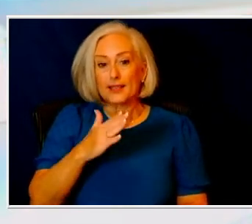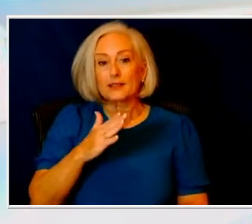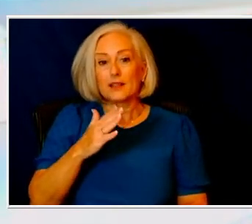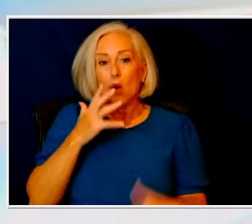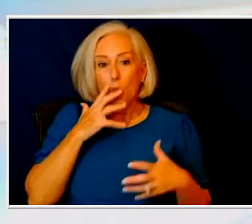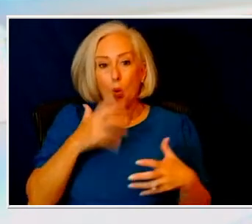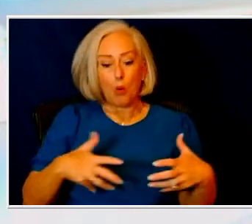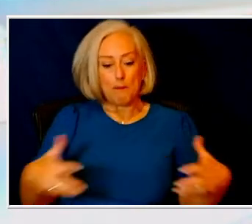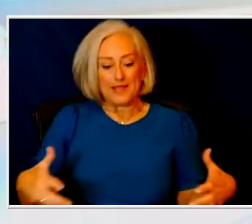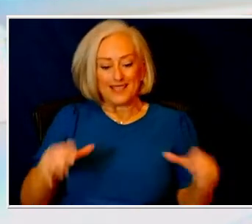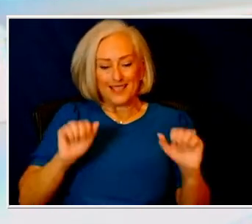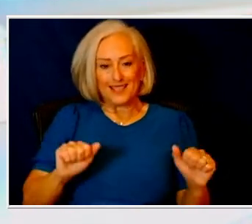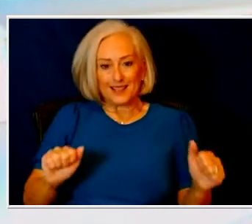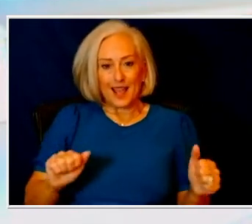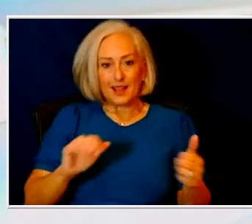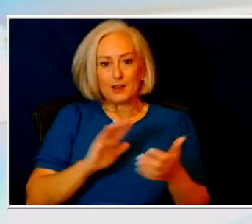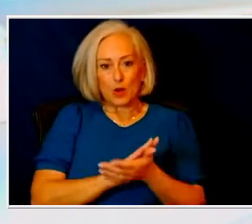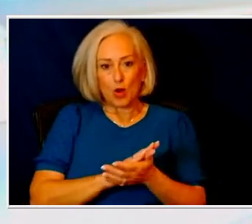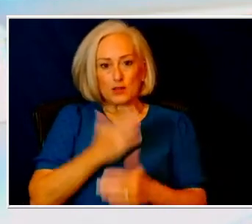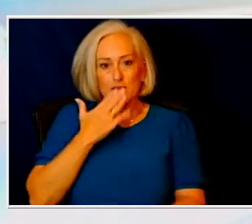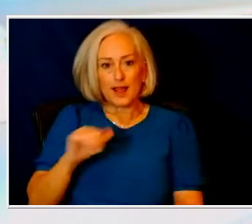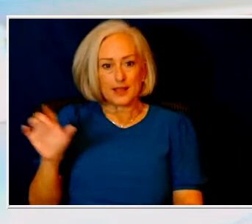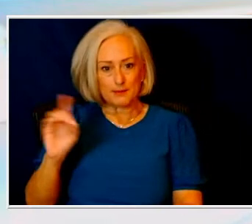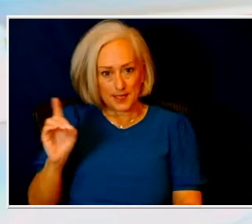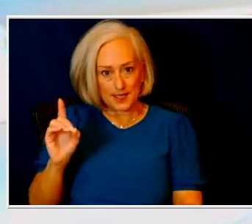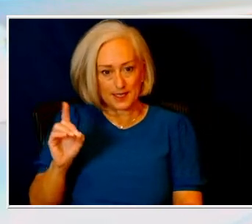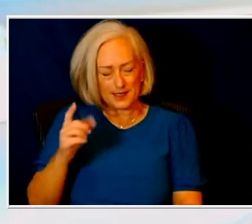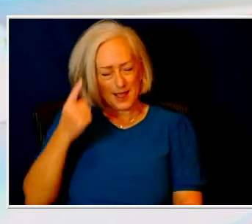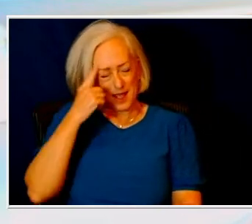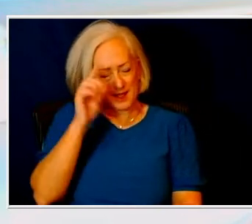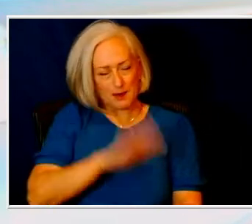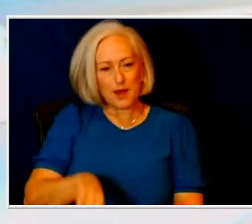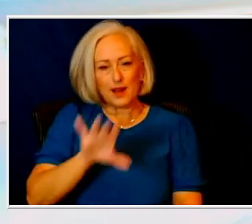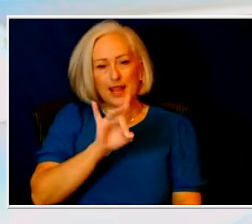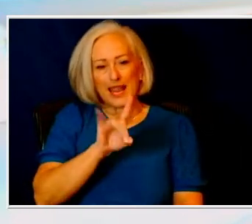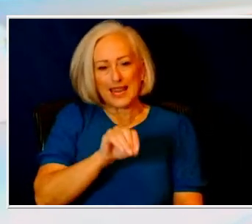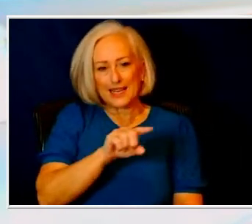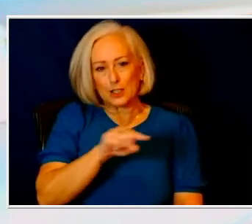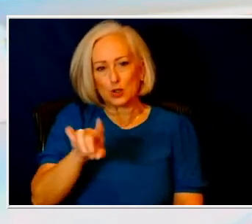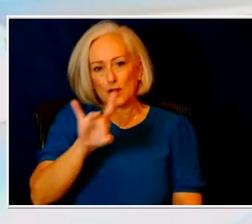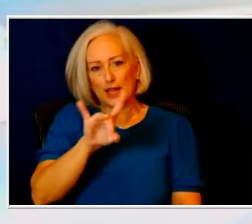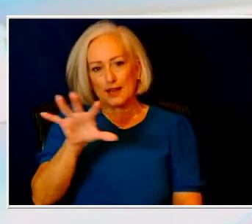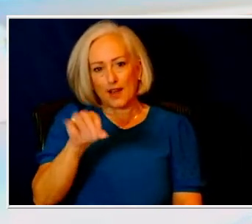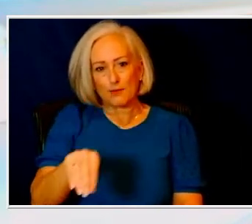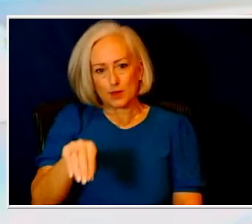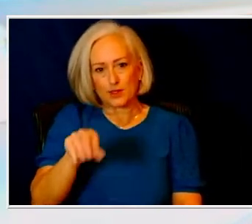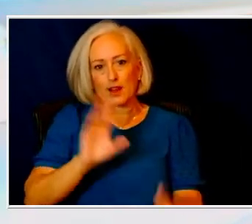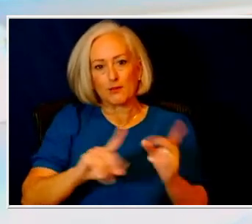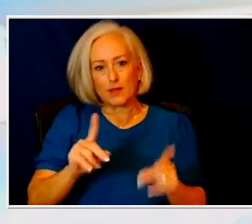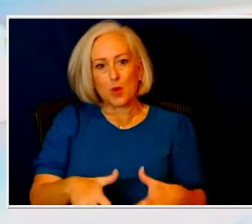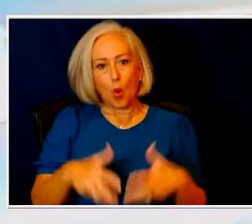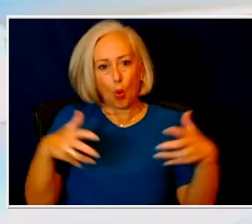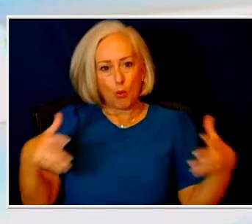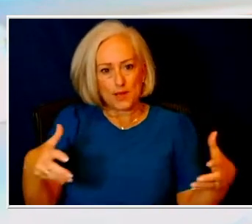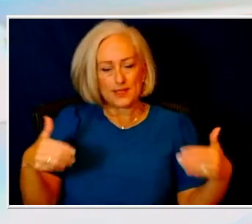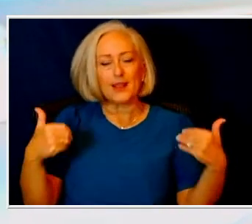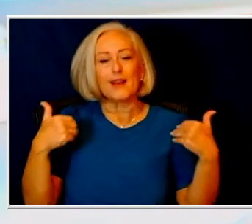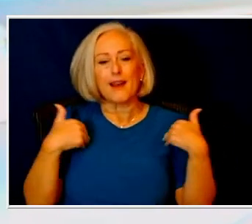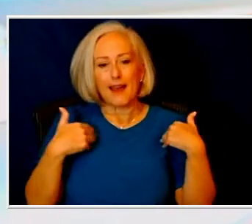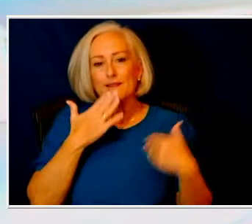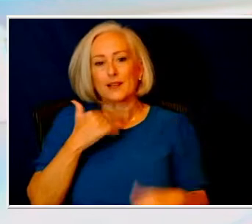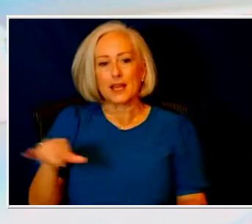type 2 diabetes. I think around 80 to 85% of people with type 2 diabetes do have obesity. Again, it is